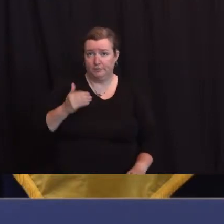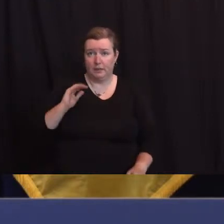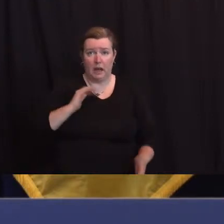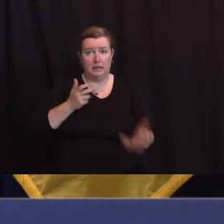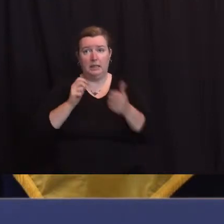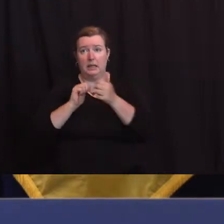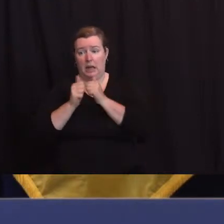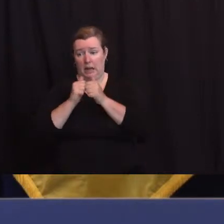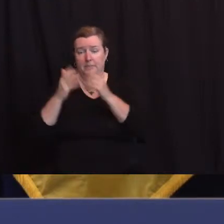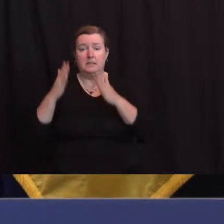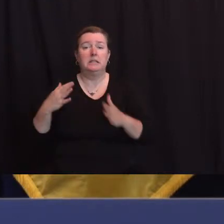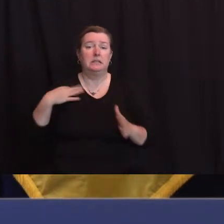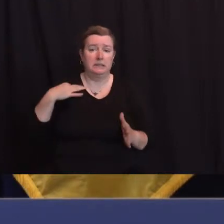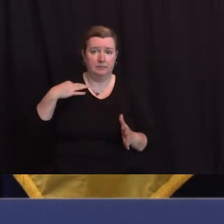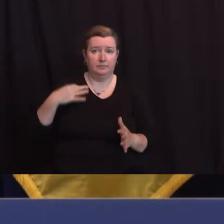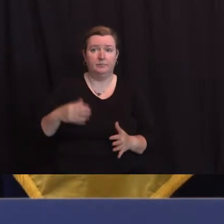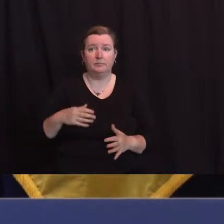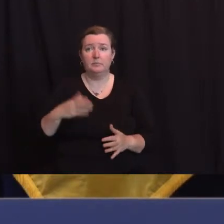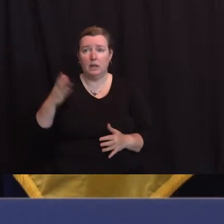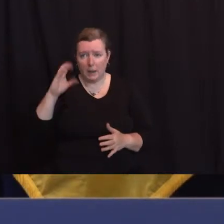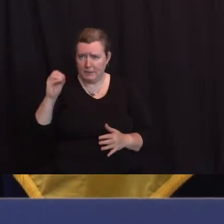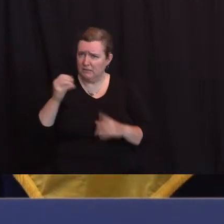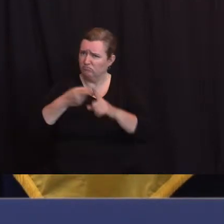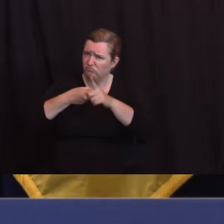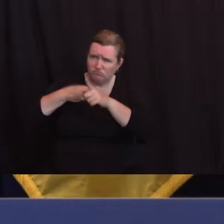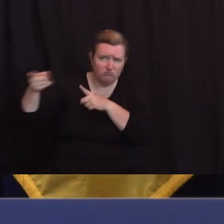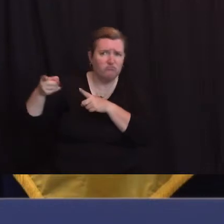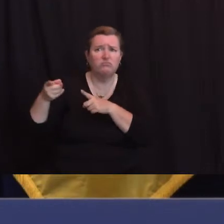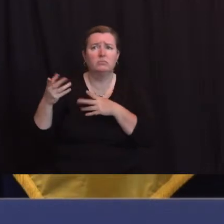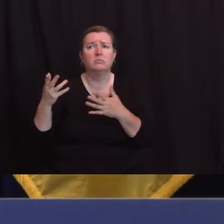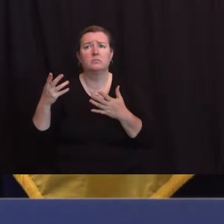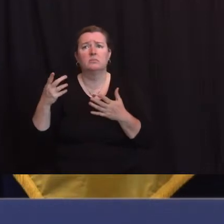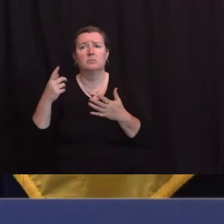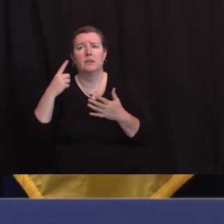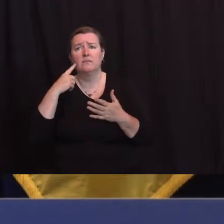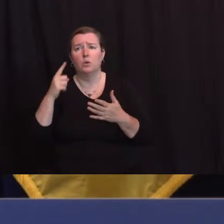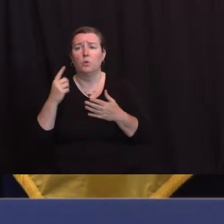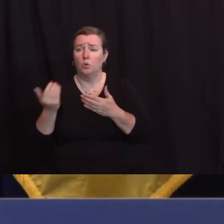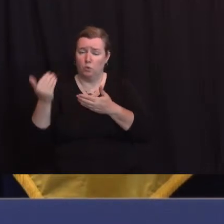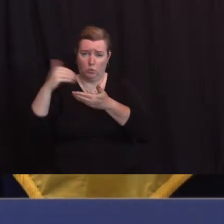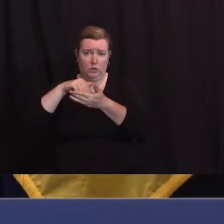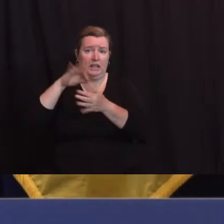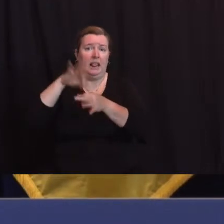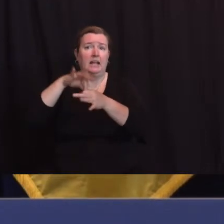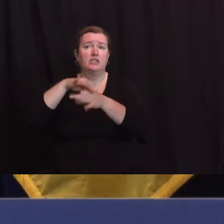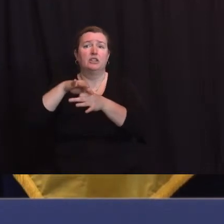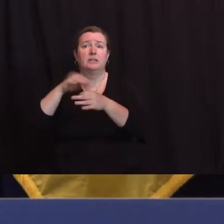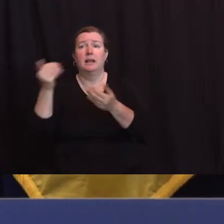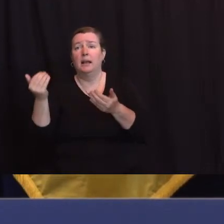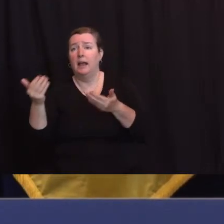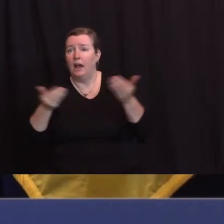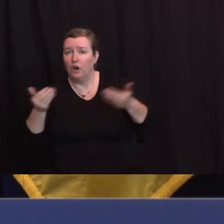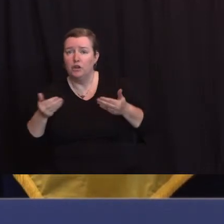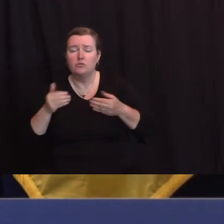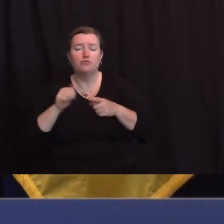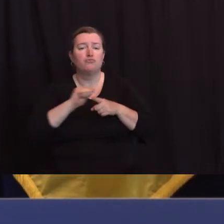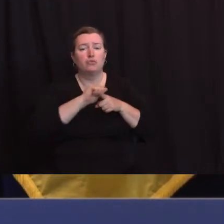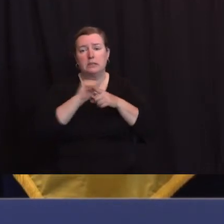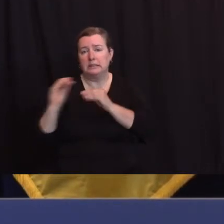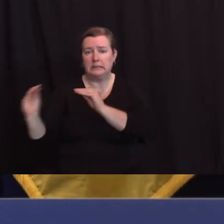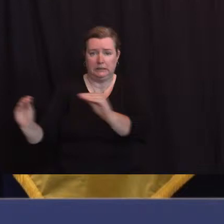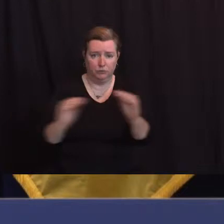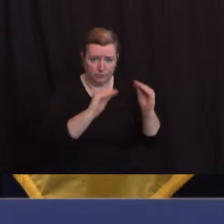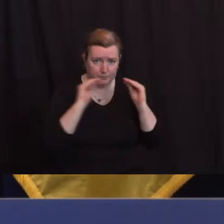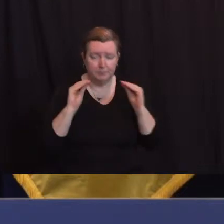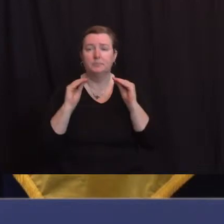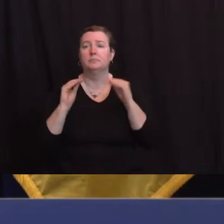to hire a firm that does nothing but this. And they onboard everybody. They do training programs regularly as we ramp the team up,